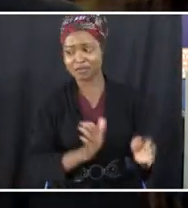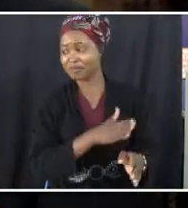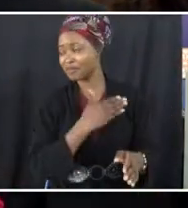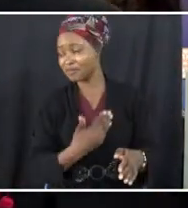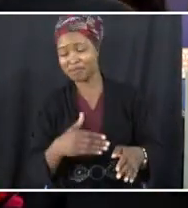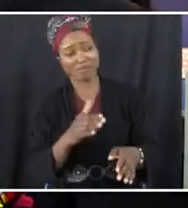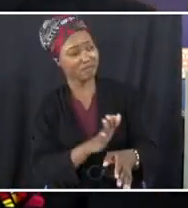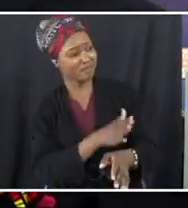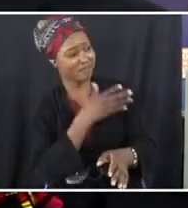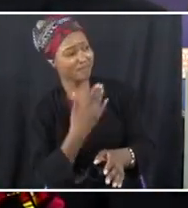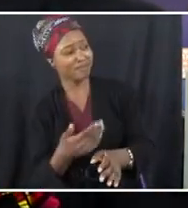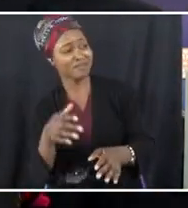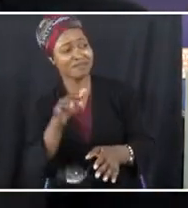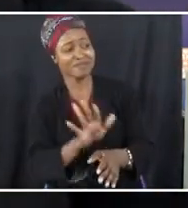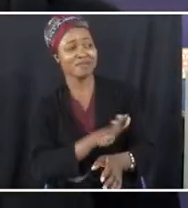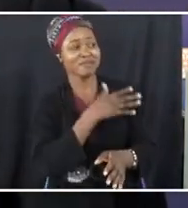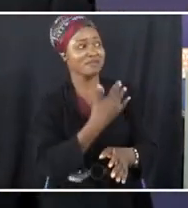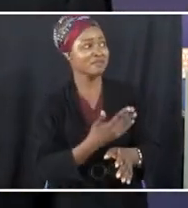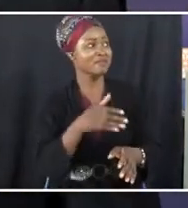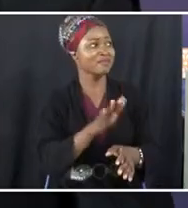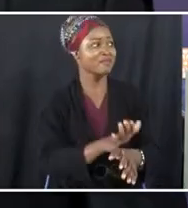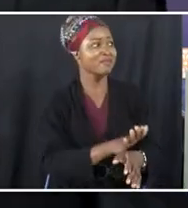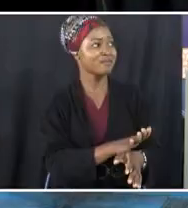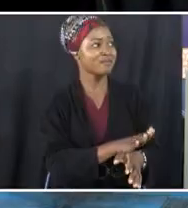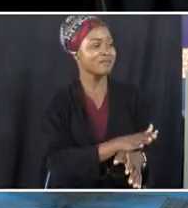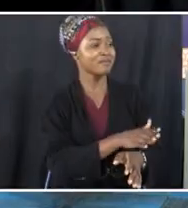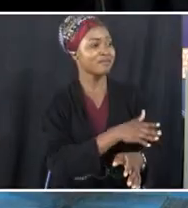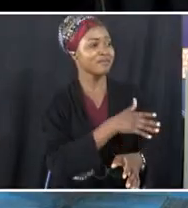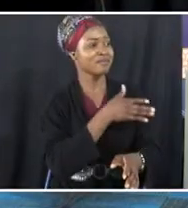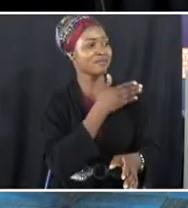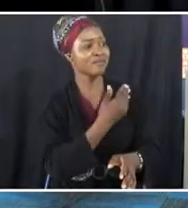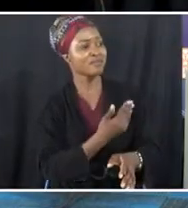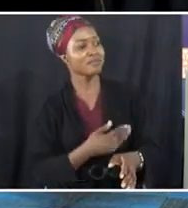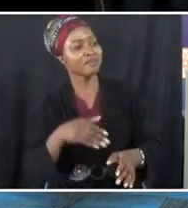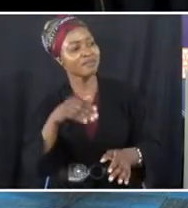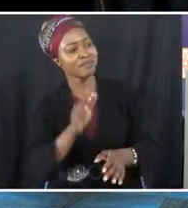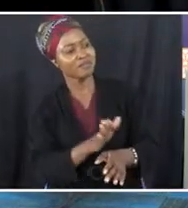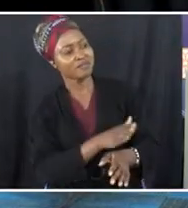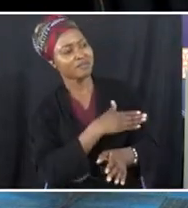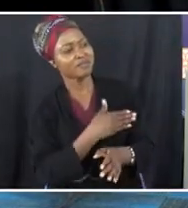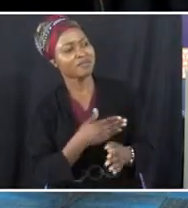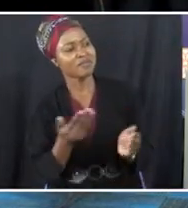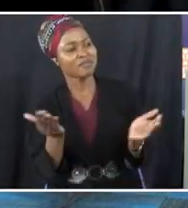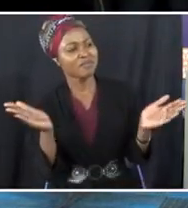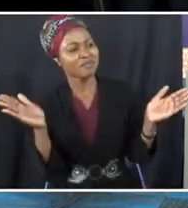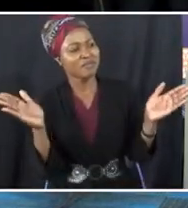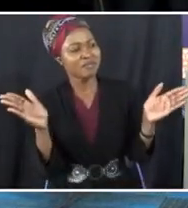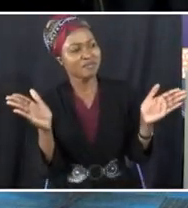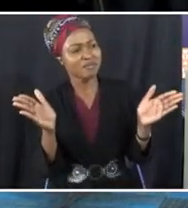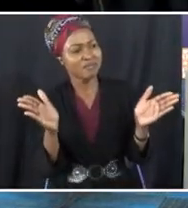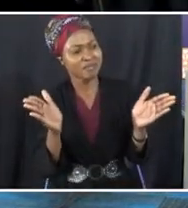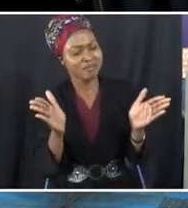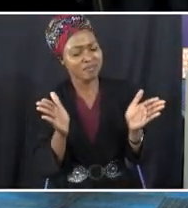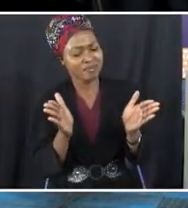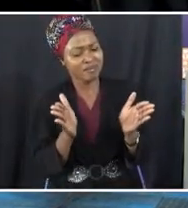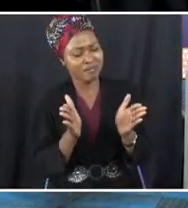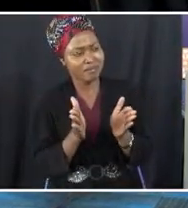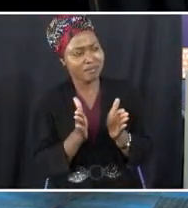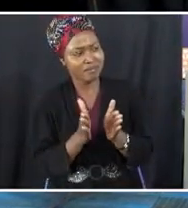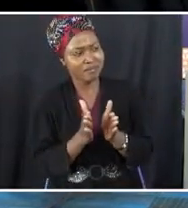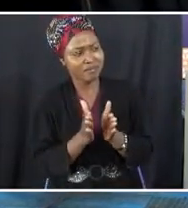the little children sung. The sun was dark